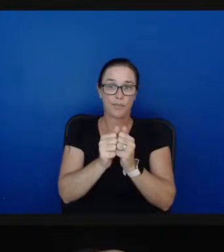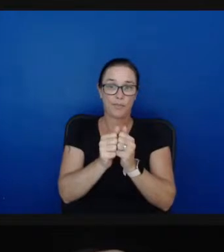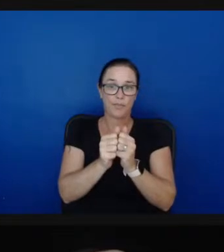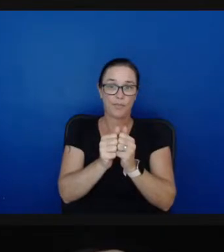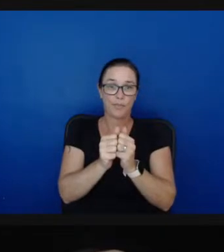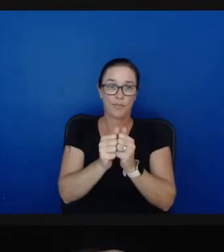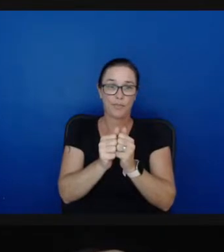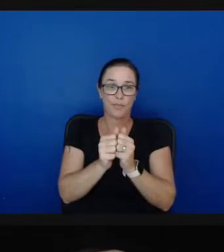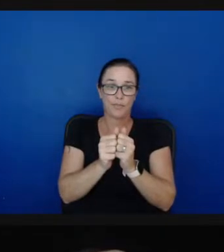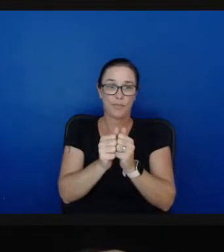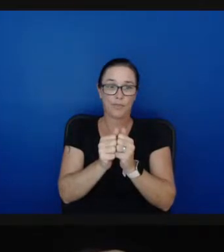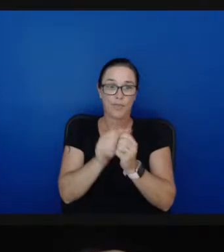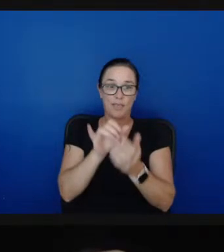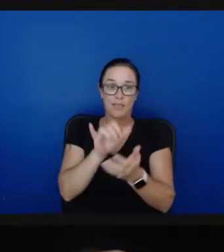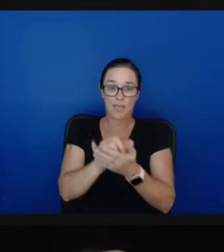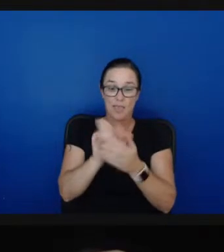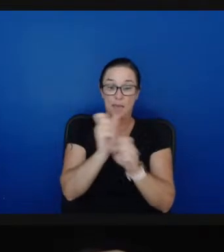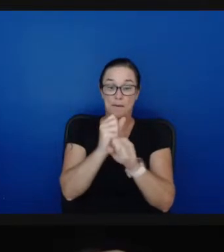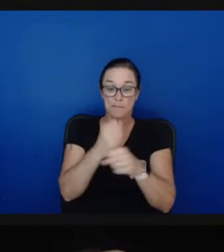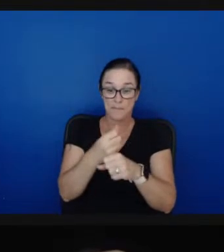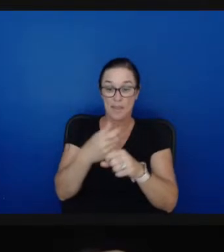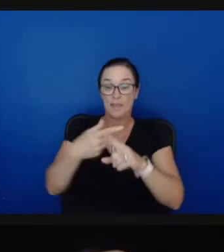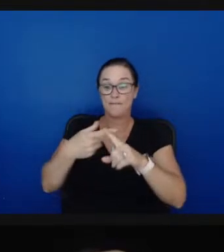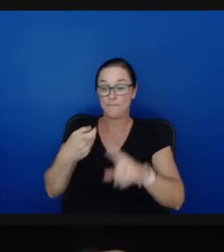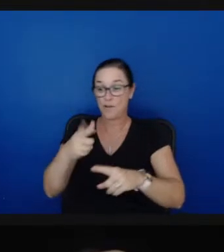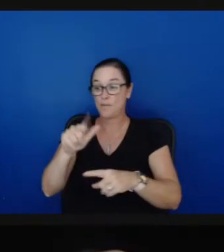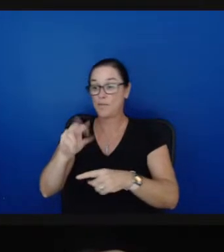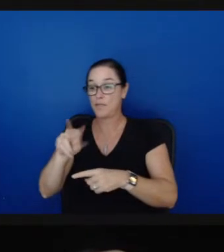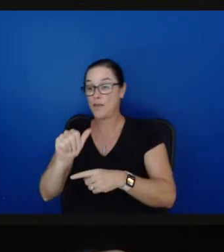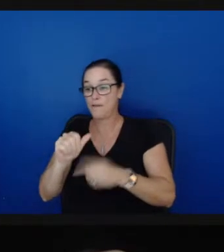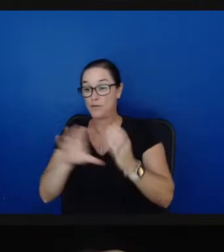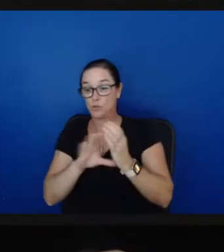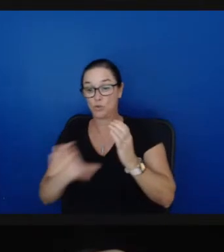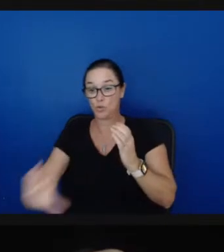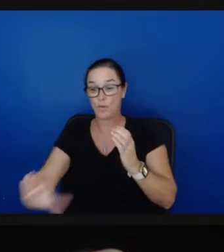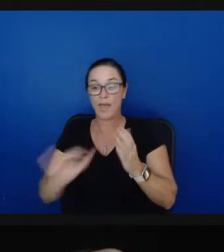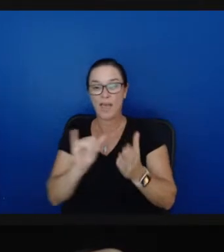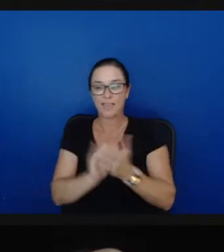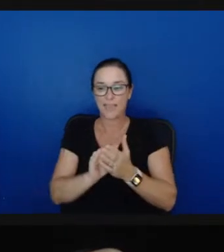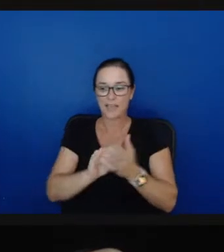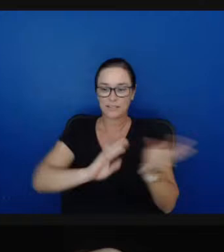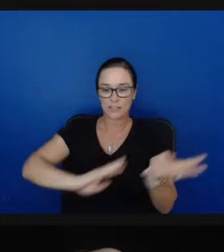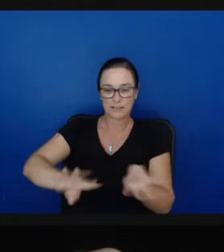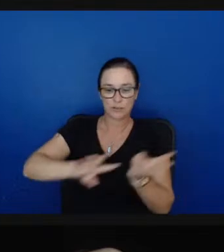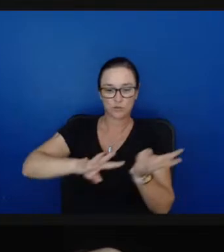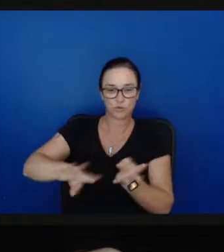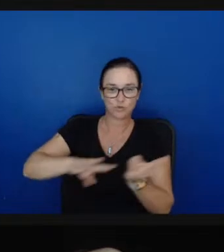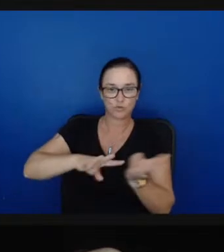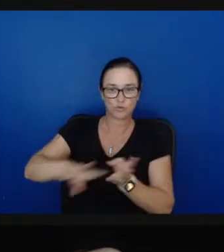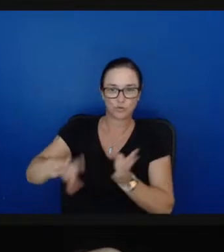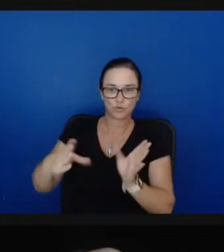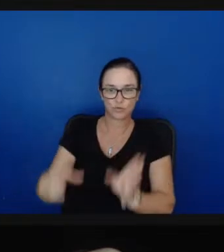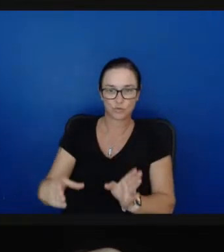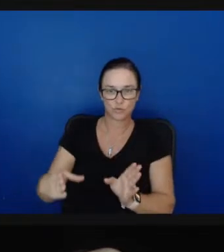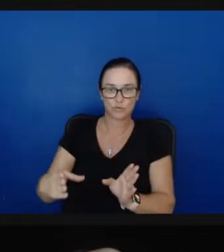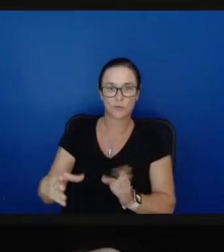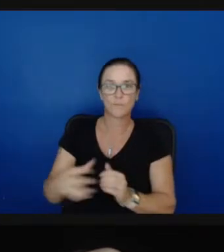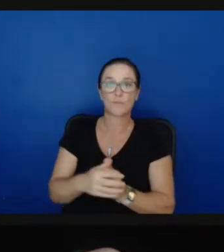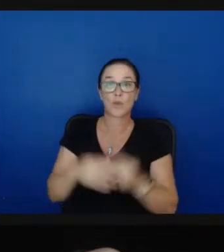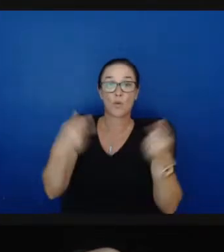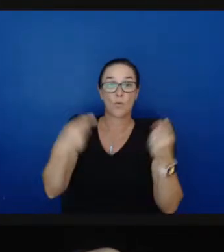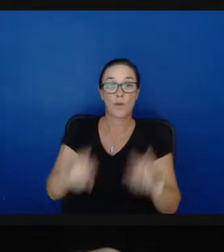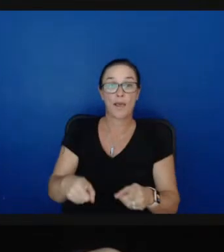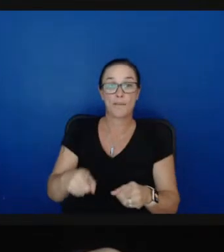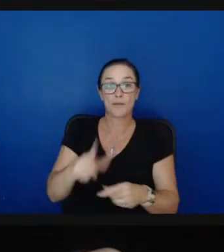that created by a lava tube, which is a cylindrical conductor. Ultimately, what happens is the